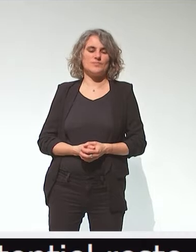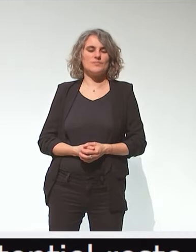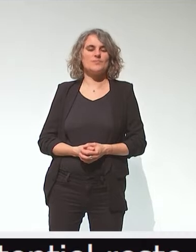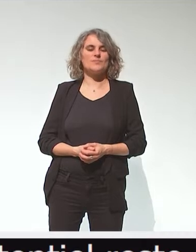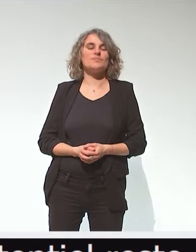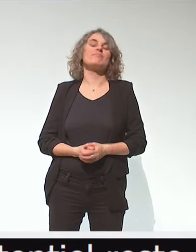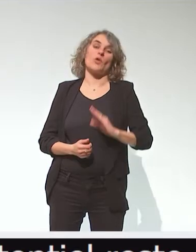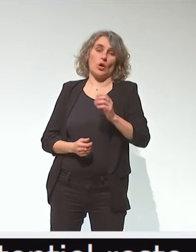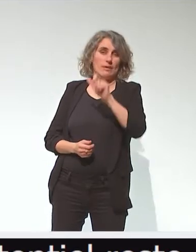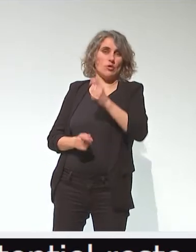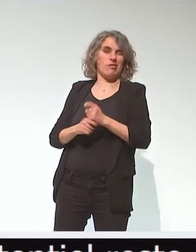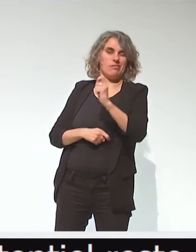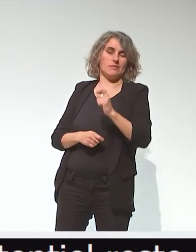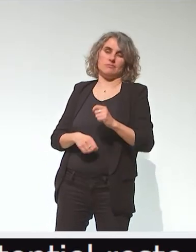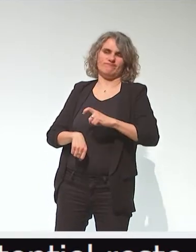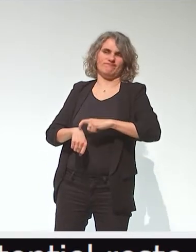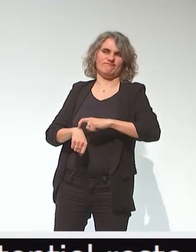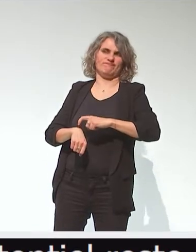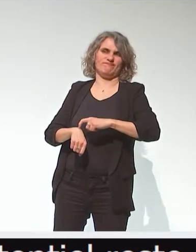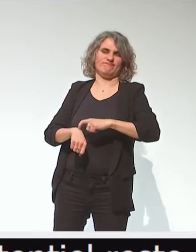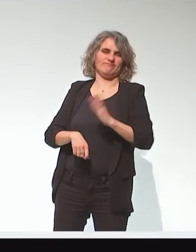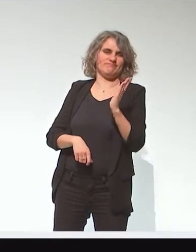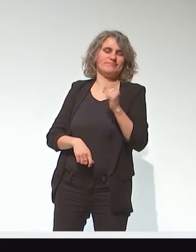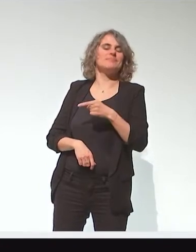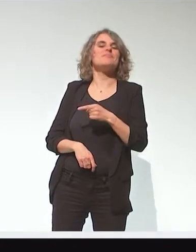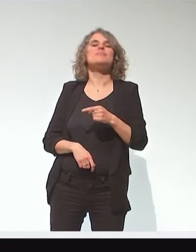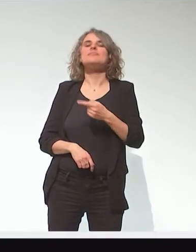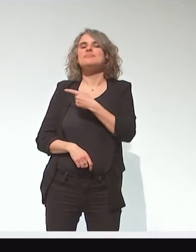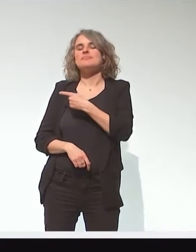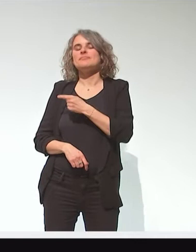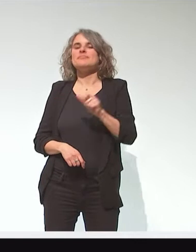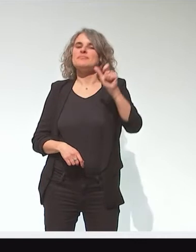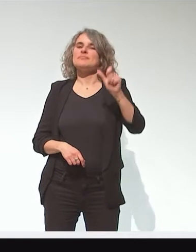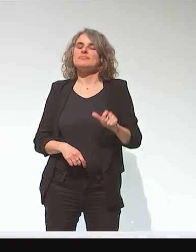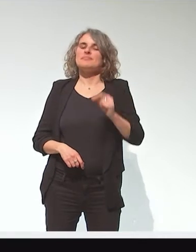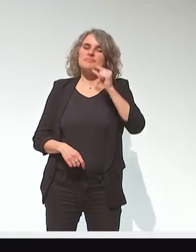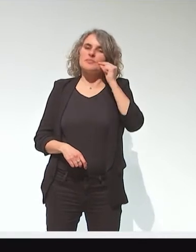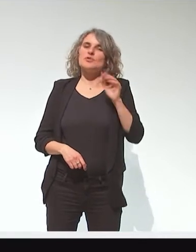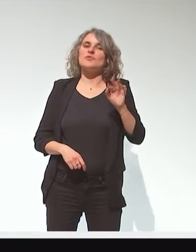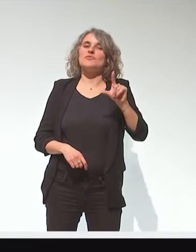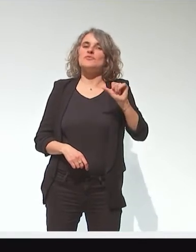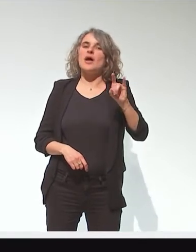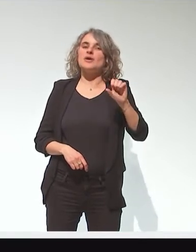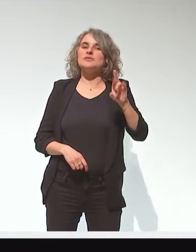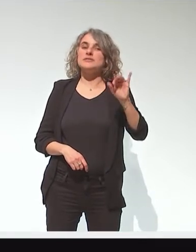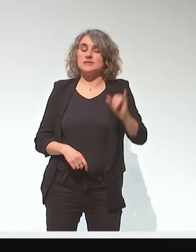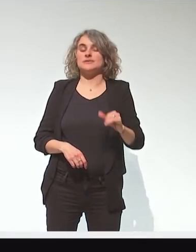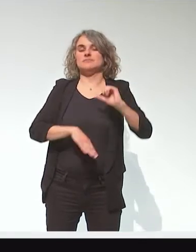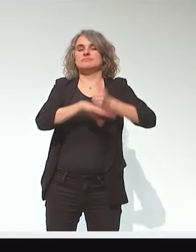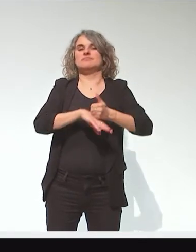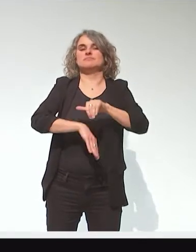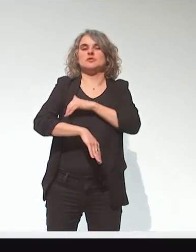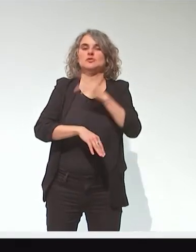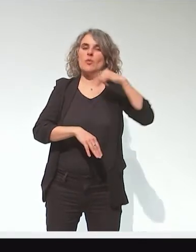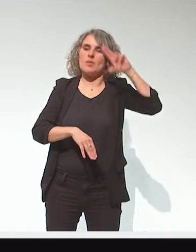sorry for cutting you short, but thank you so much. And now let's hear from Michael O'Flaherty, Director of the European Agency for Fundamental